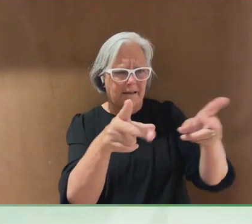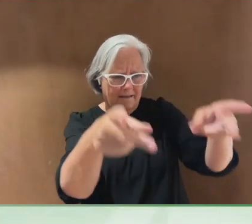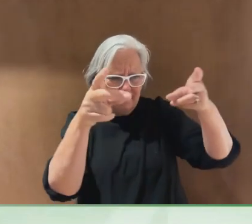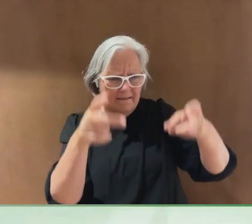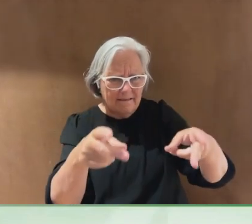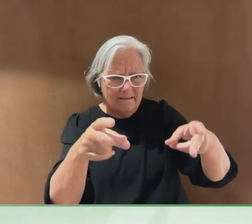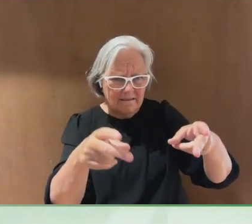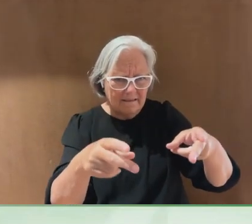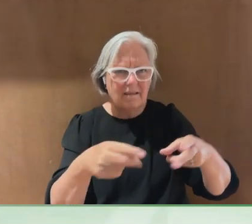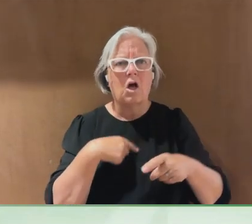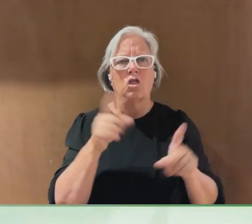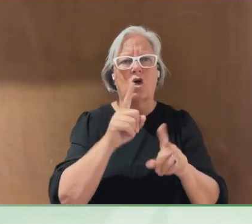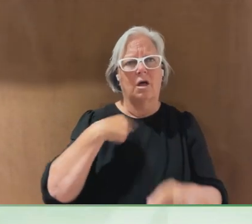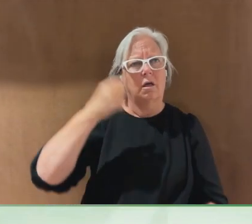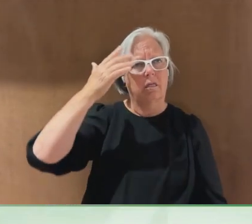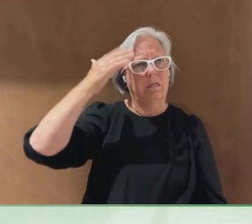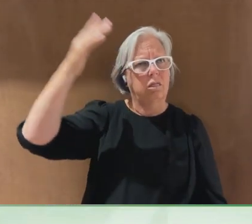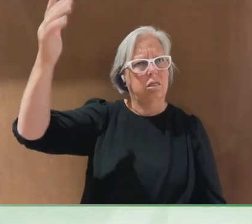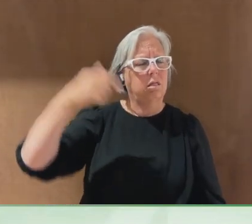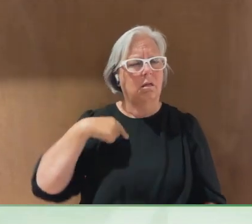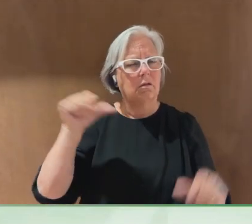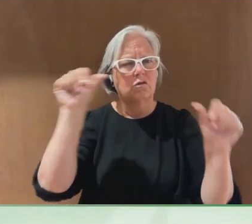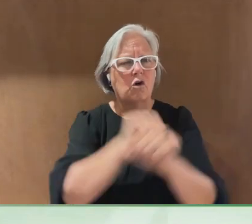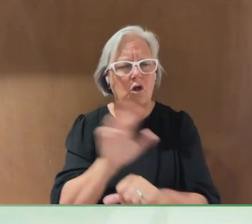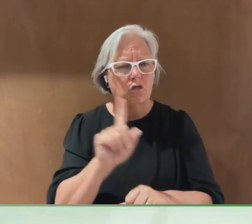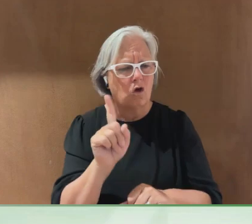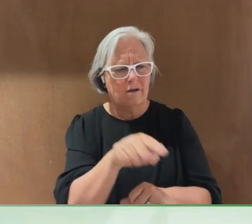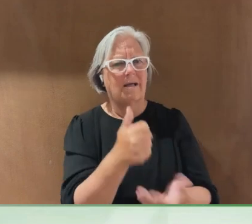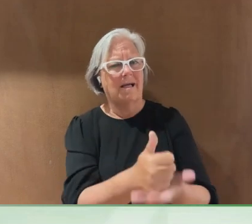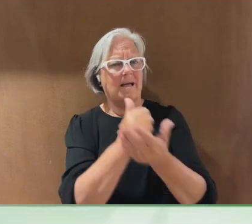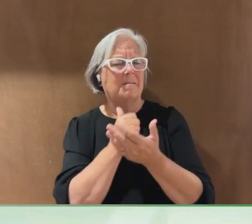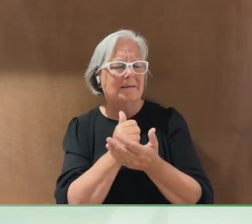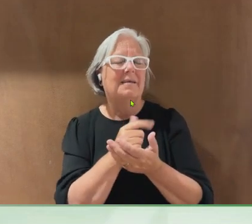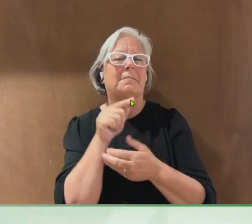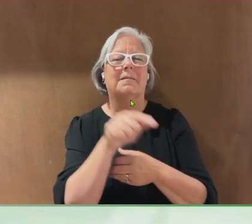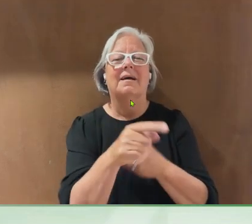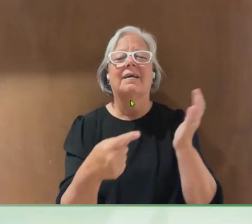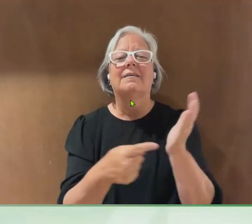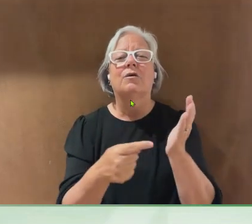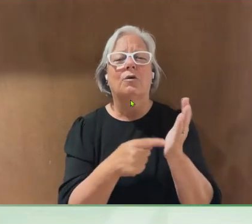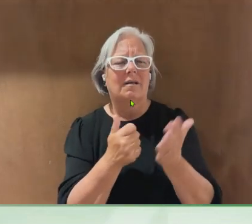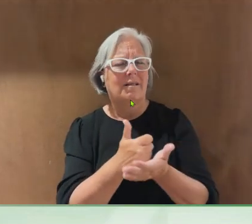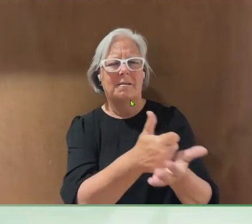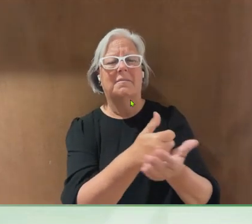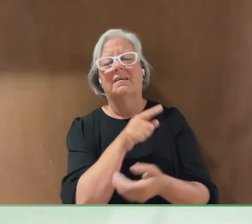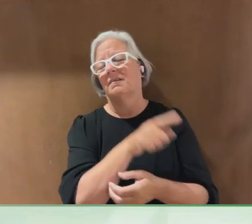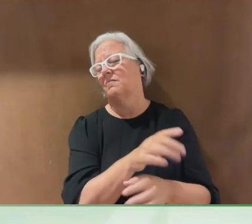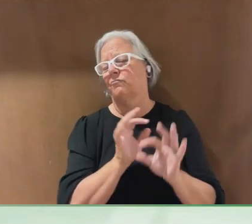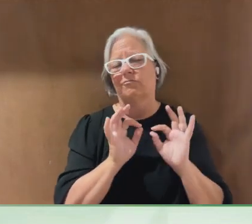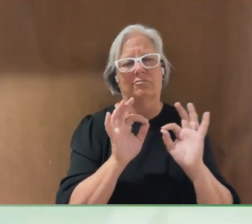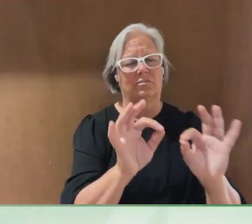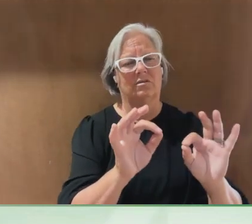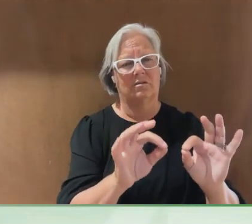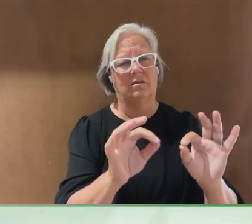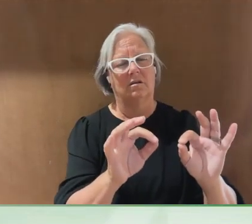hallucination. So these technologies are very individualistic, and they're brilliant. But everything Susan